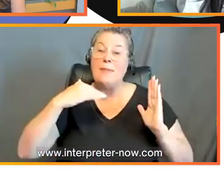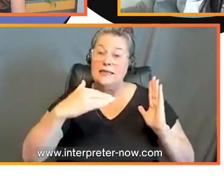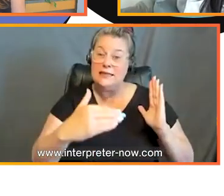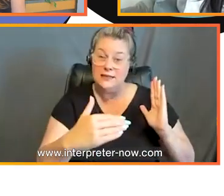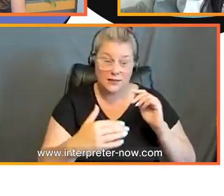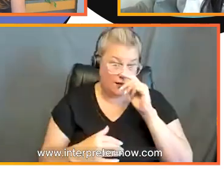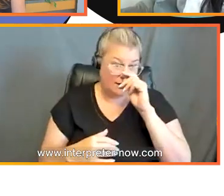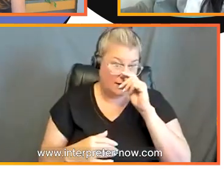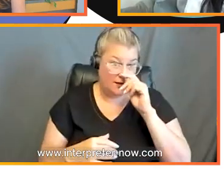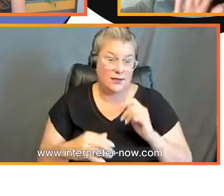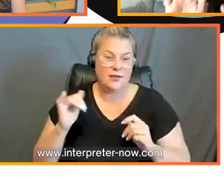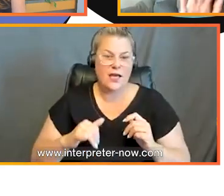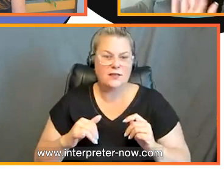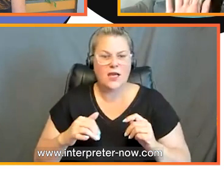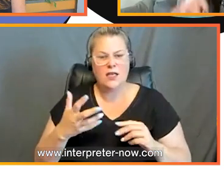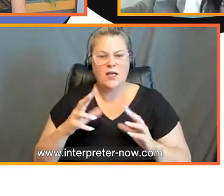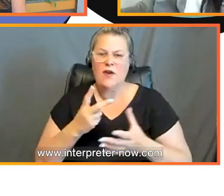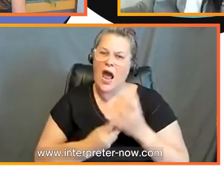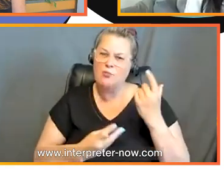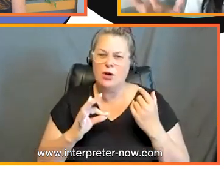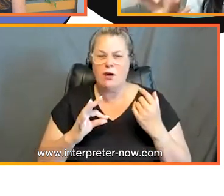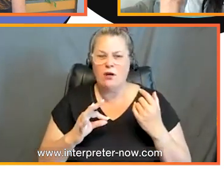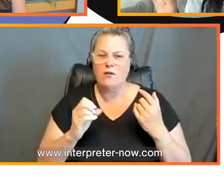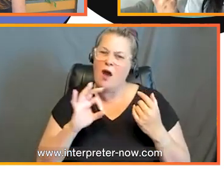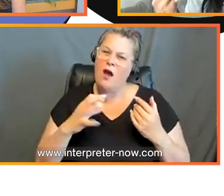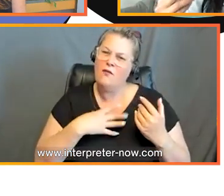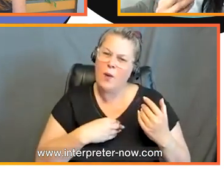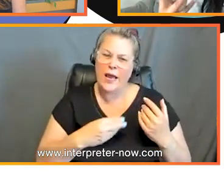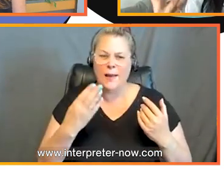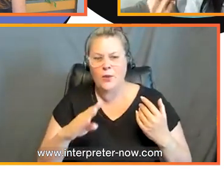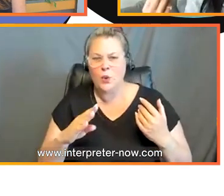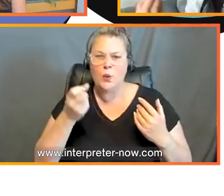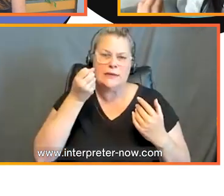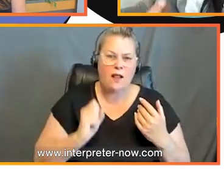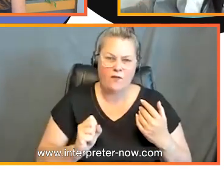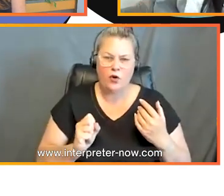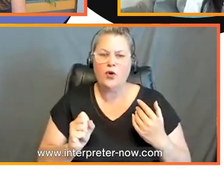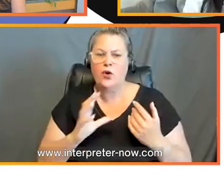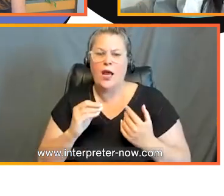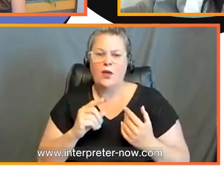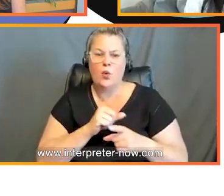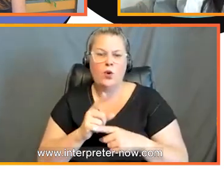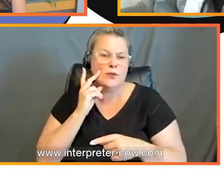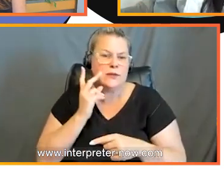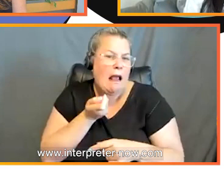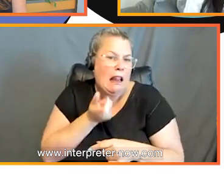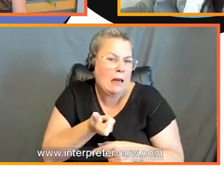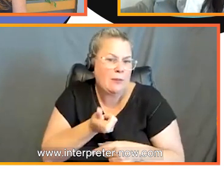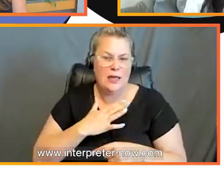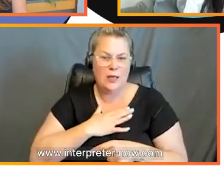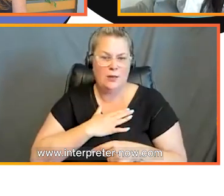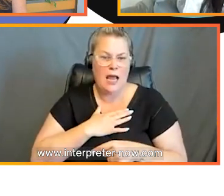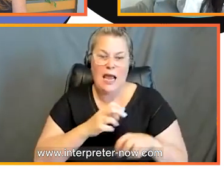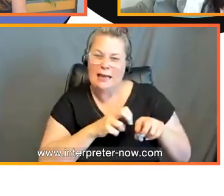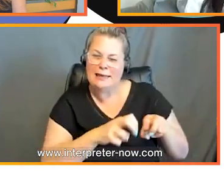a painting that is a hybrid of like off-white and blue and silver. And you can also see a bit of